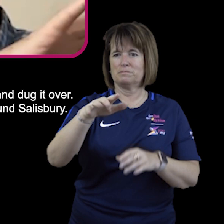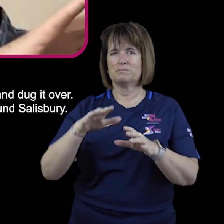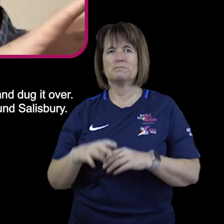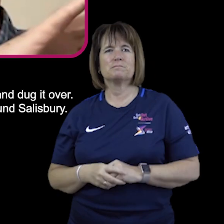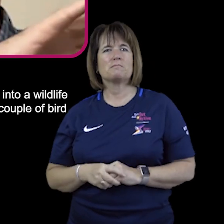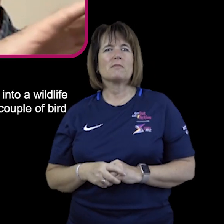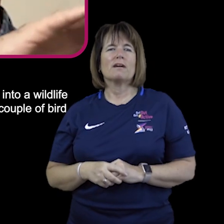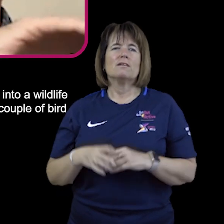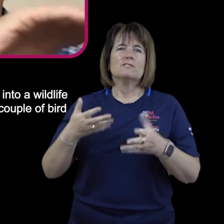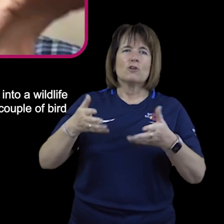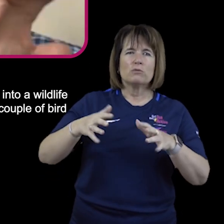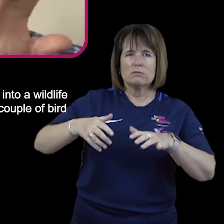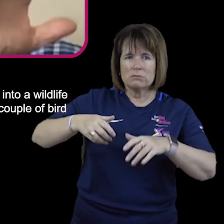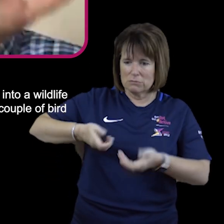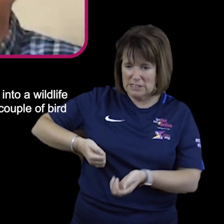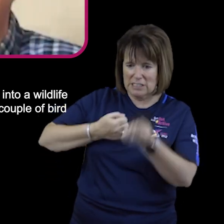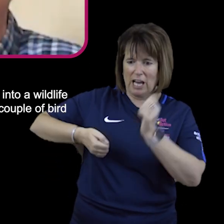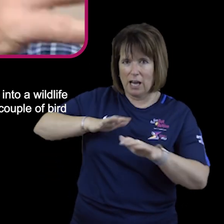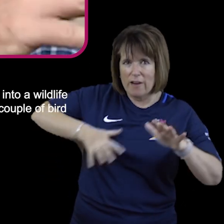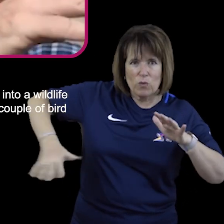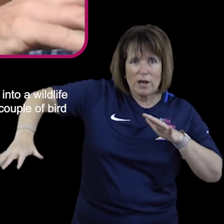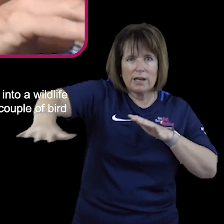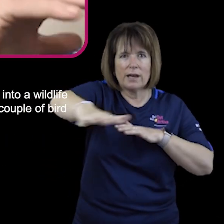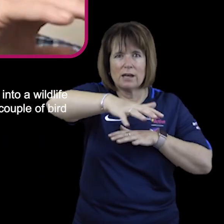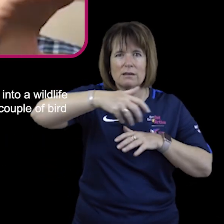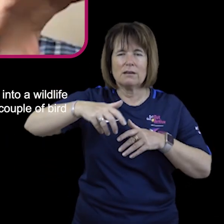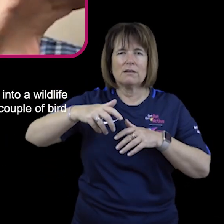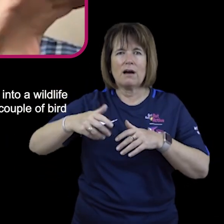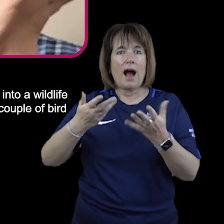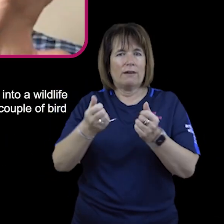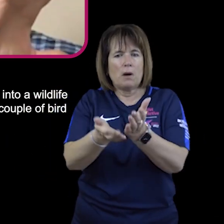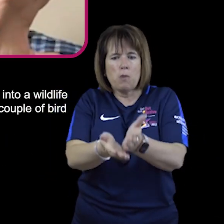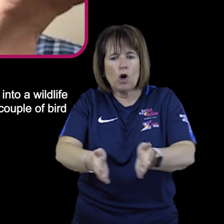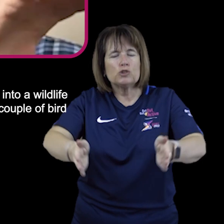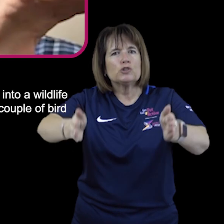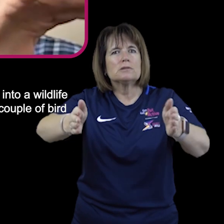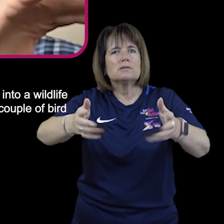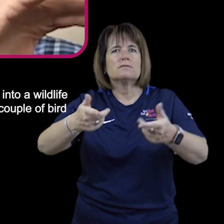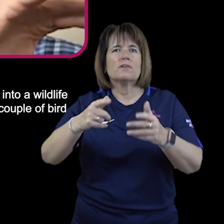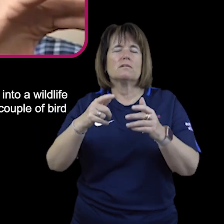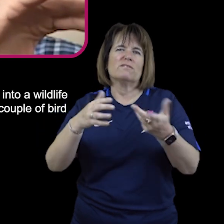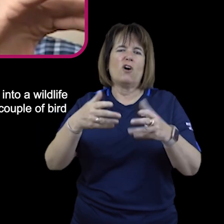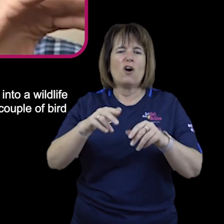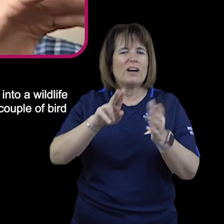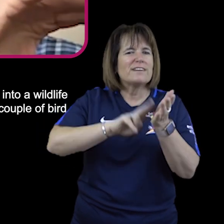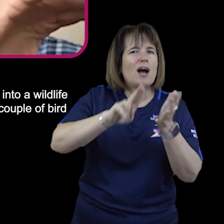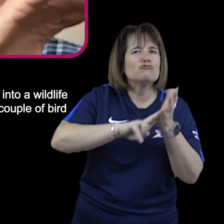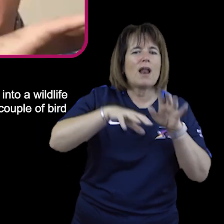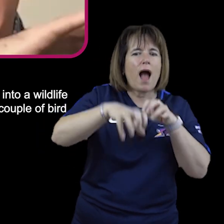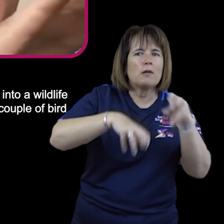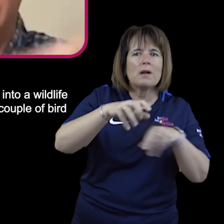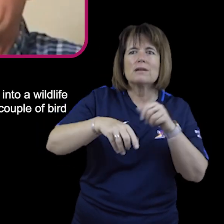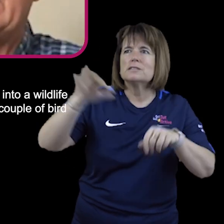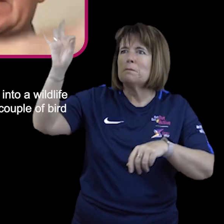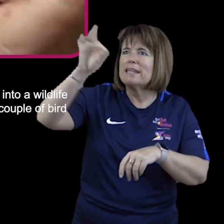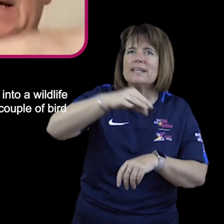kept that. We've dug it all over. We've made a pond for the wildlife. We've